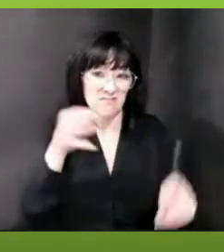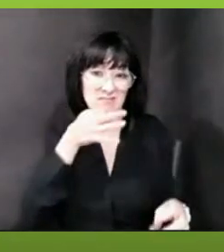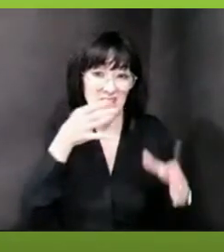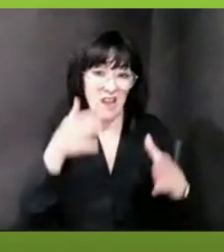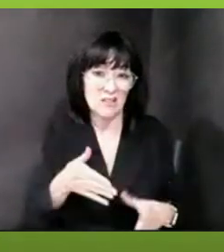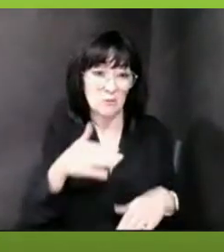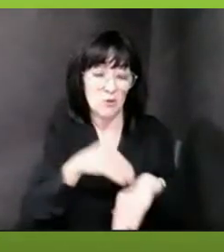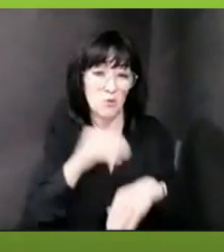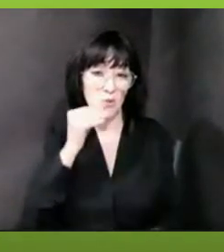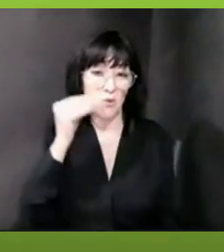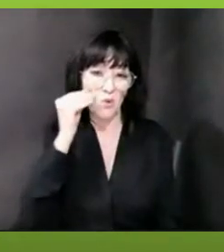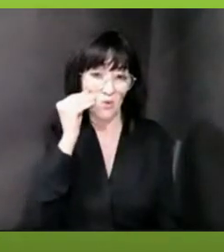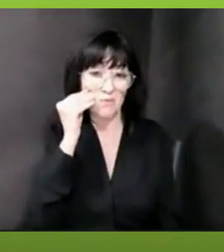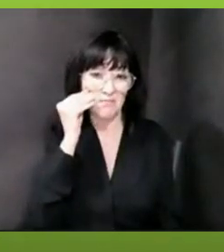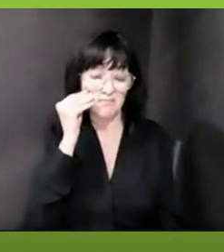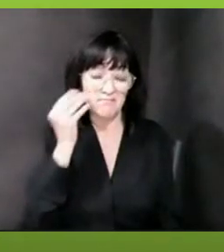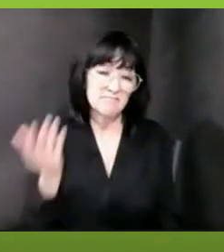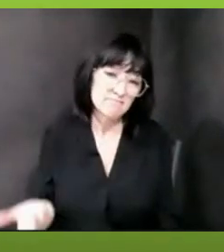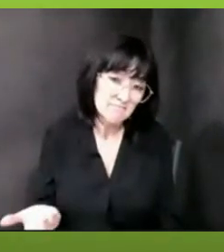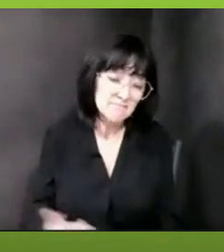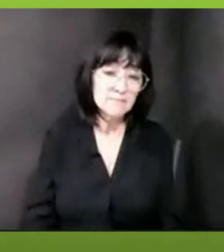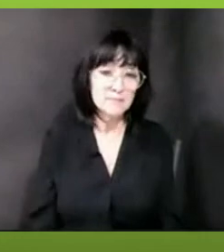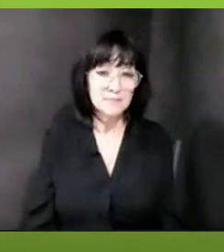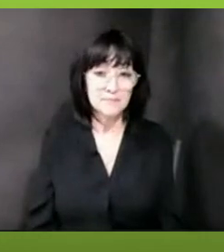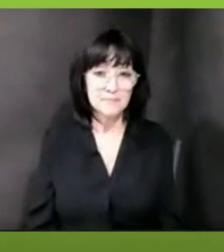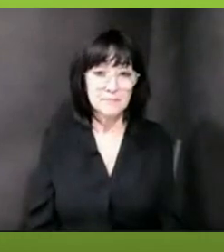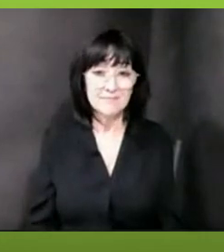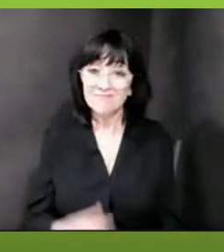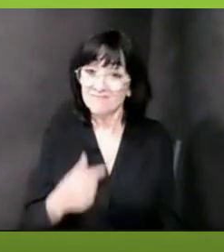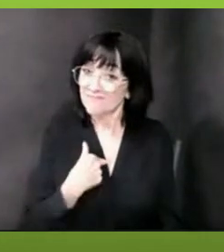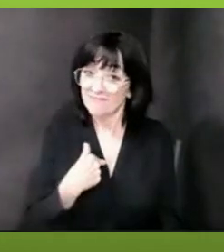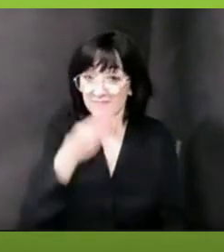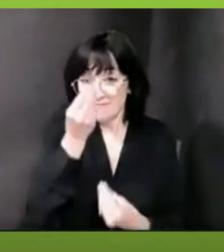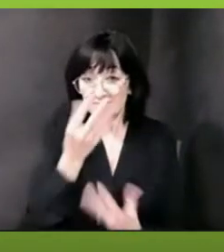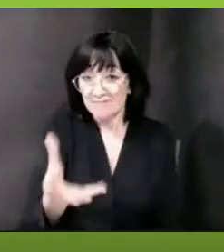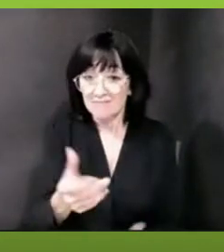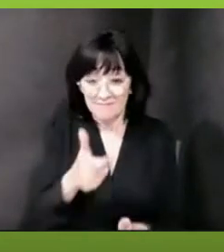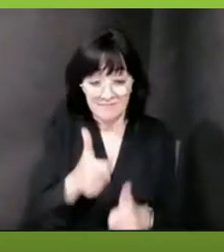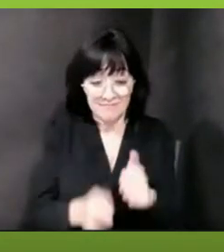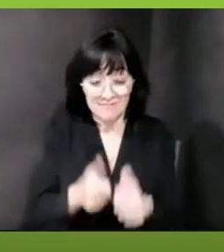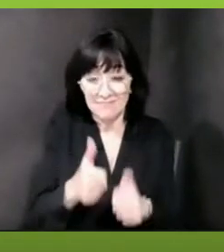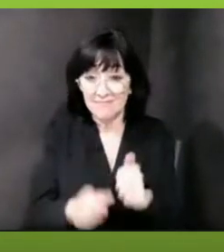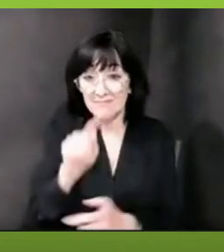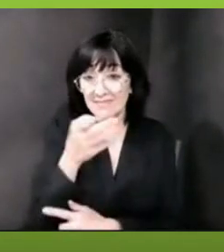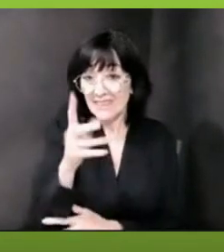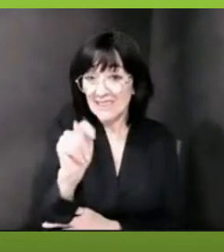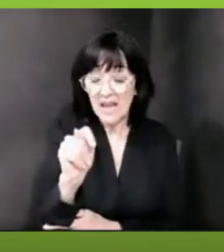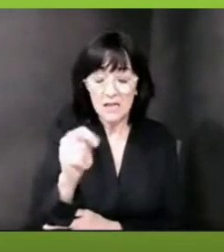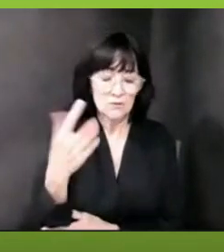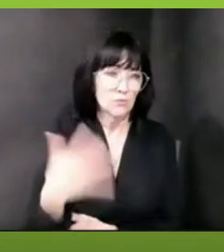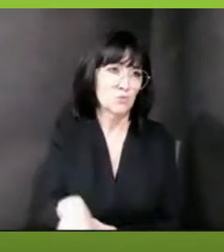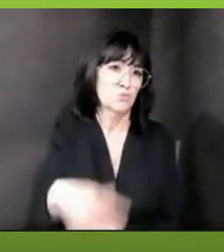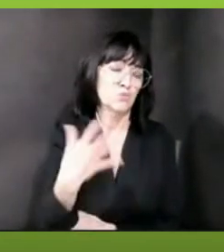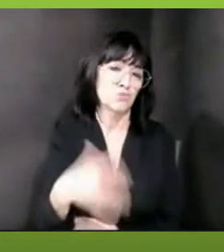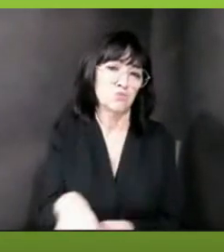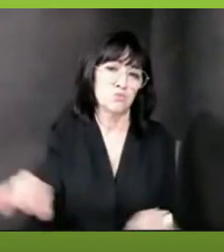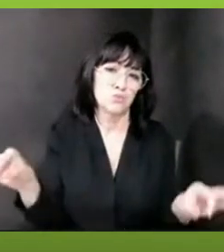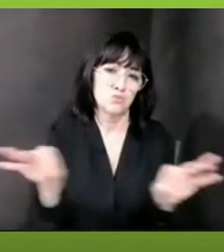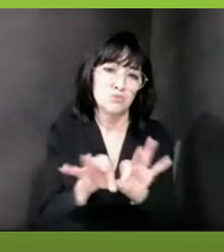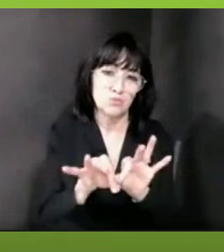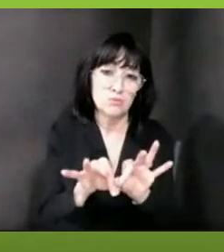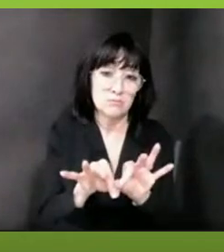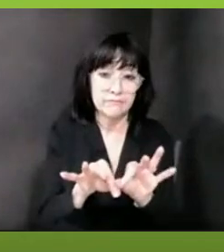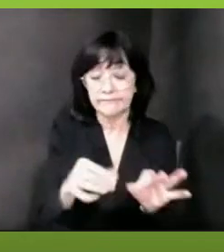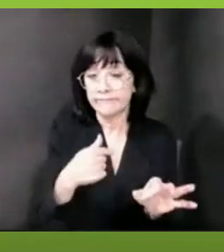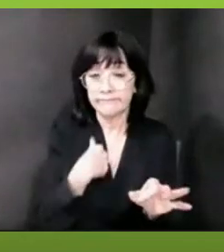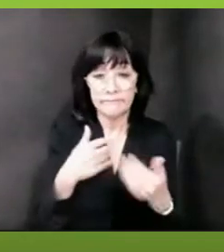things however they want it to be. And I have to tell you, text messages, huge, right? So I text my parents pretty much almost